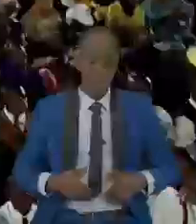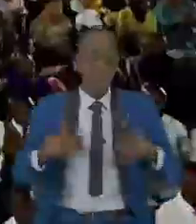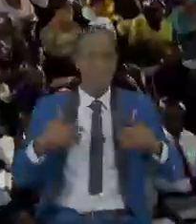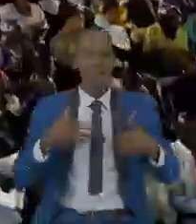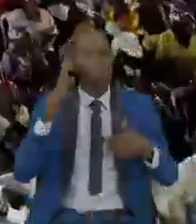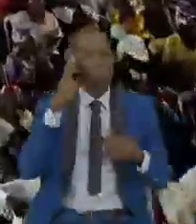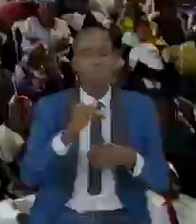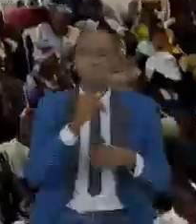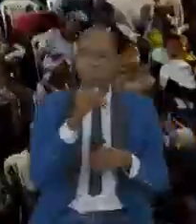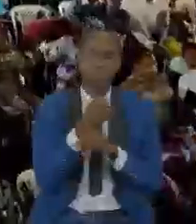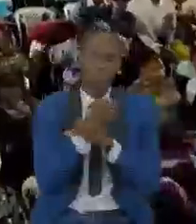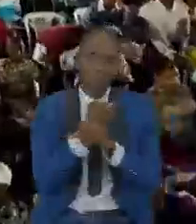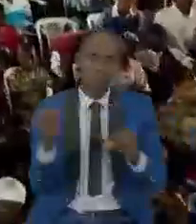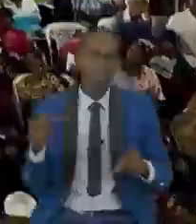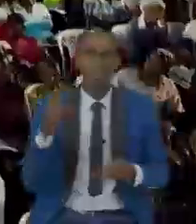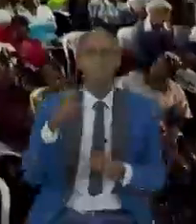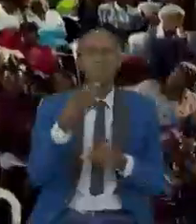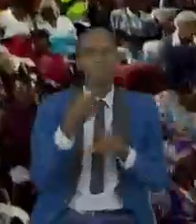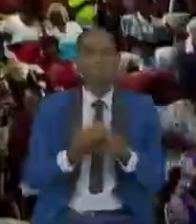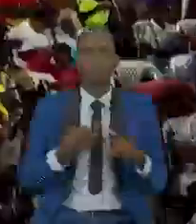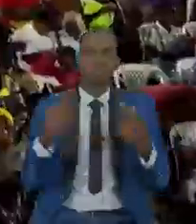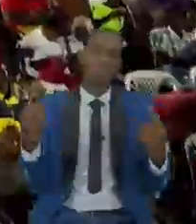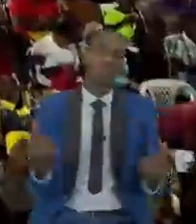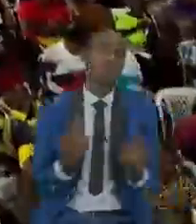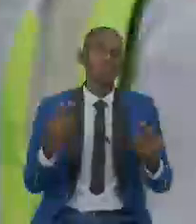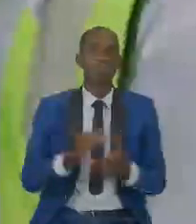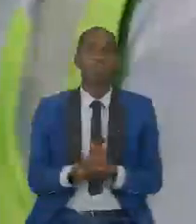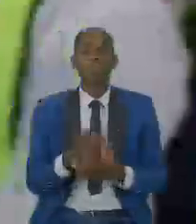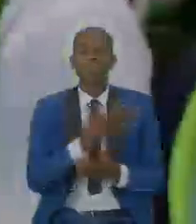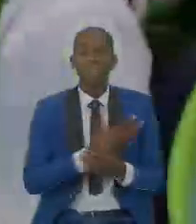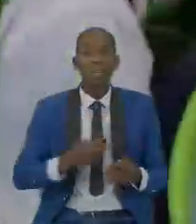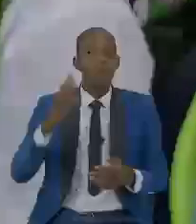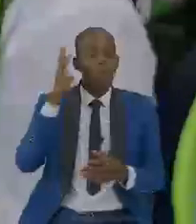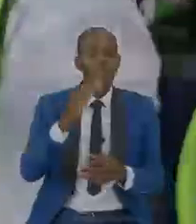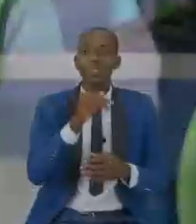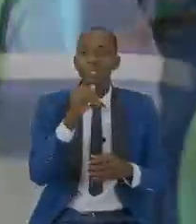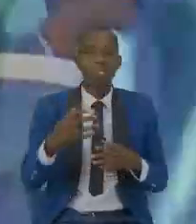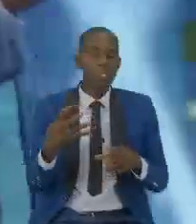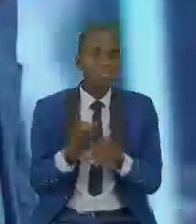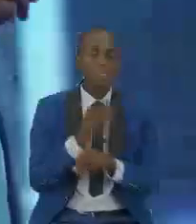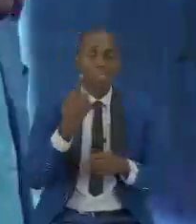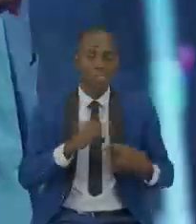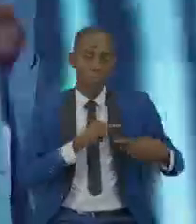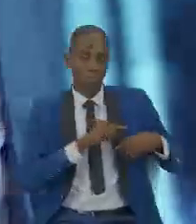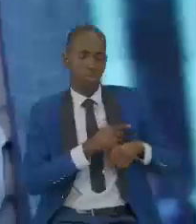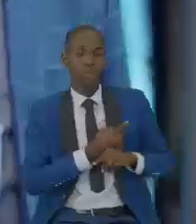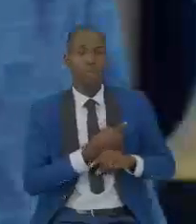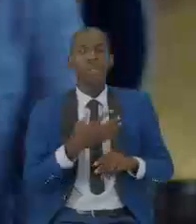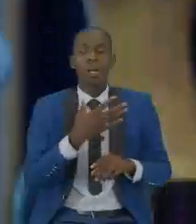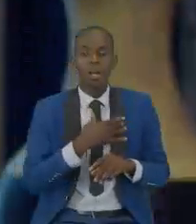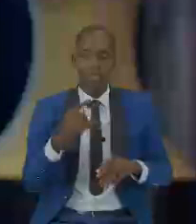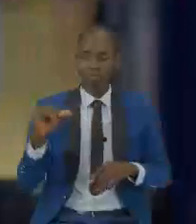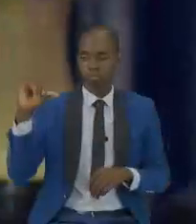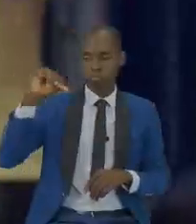not take the leprosy of sin away and will not take the guilt, the condemnation of